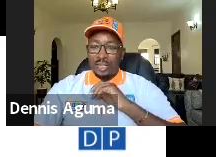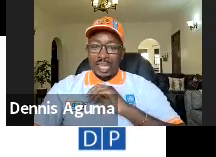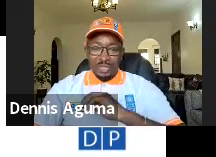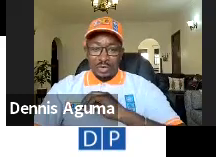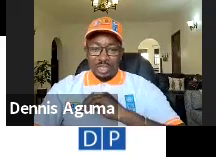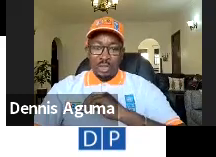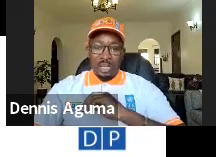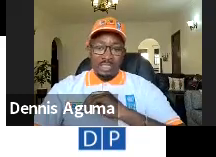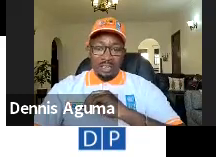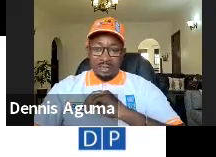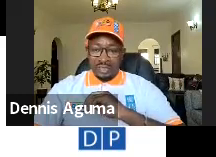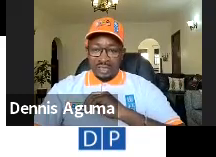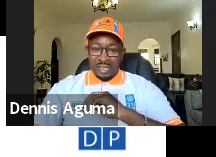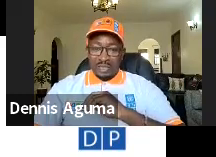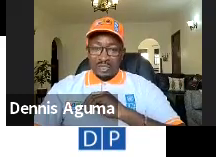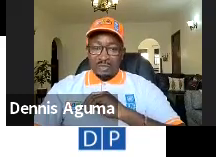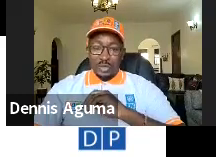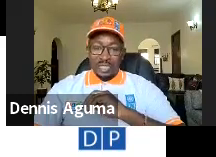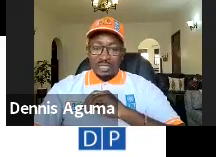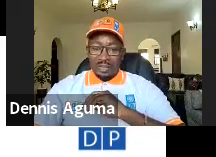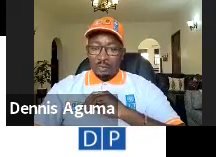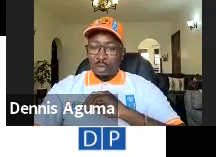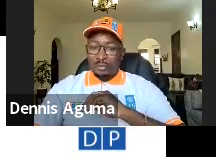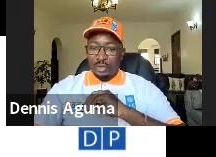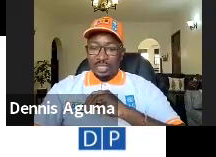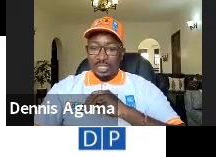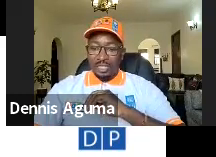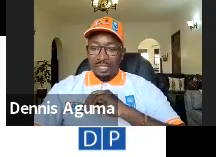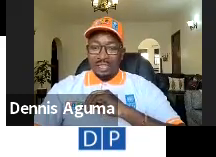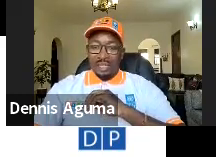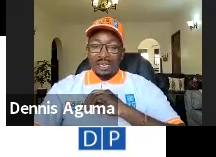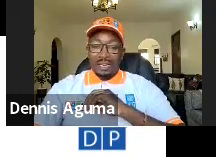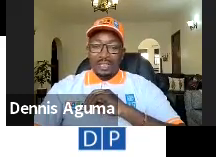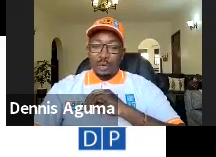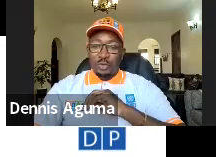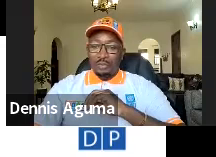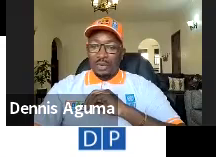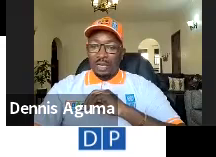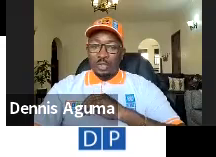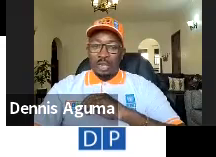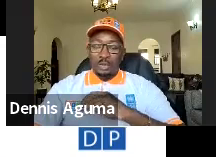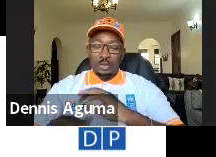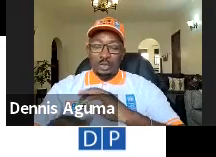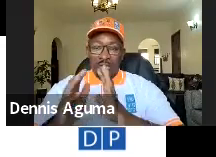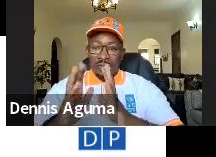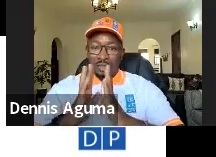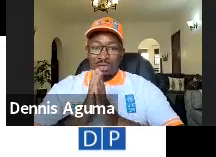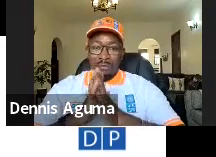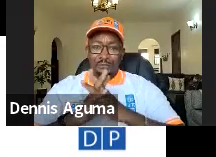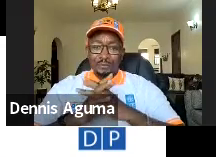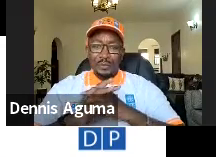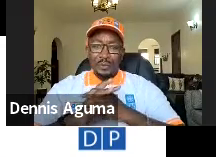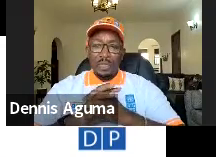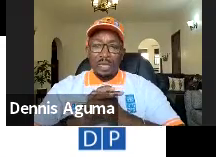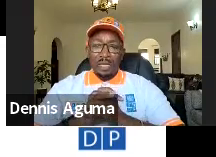medical chemistry and drug discovery. So some interesting stuff. I'm looking forward to seeing what you're able to share